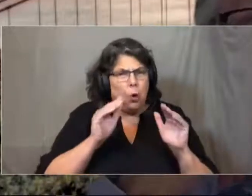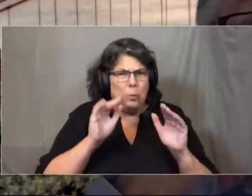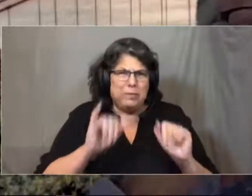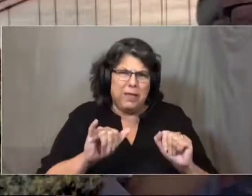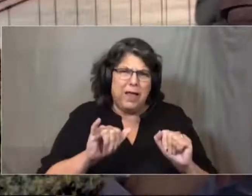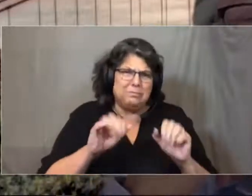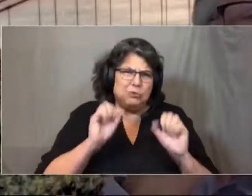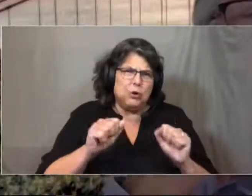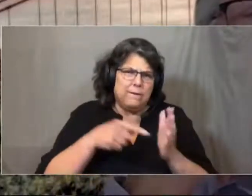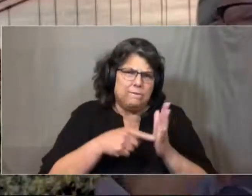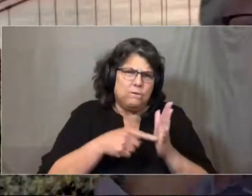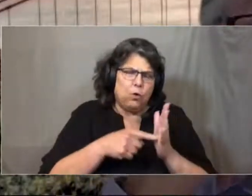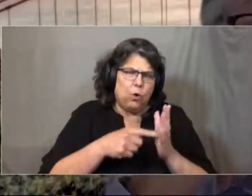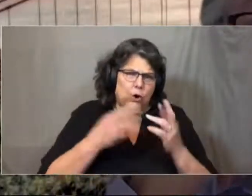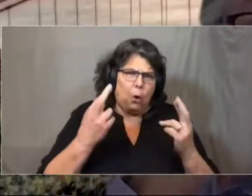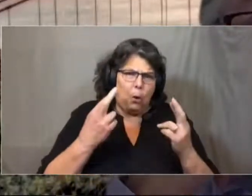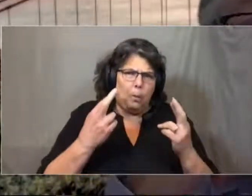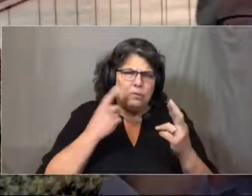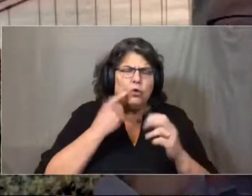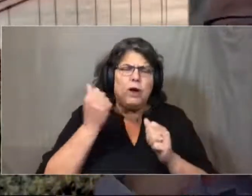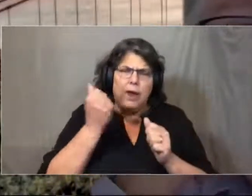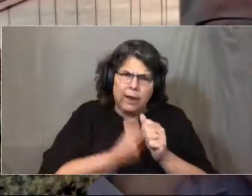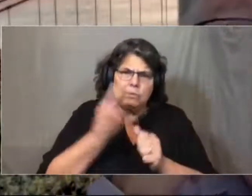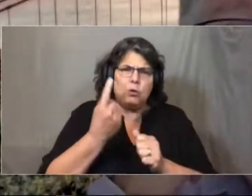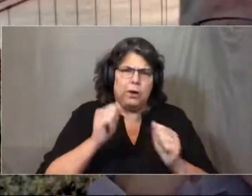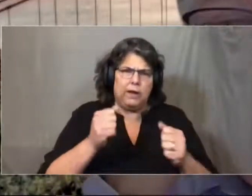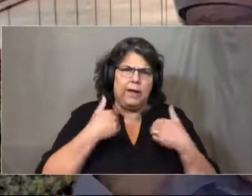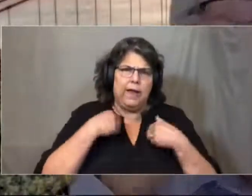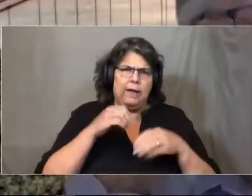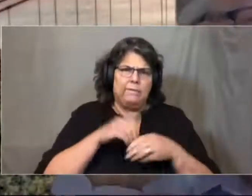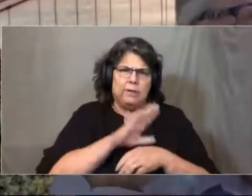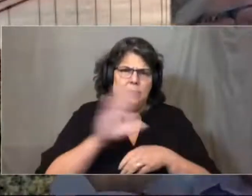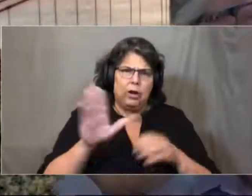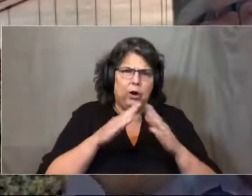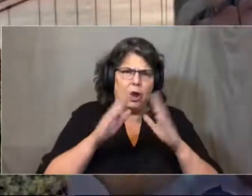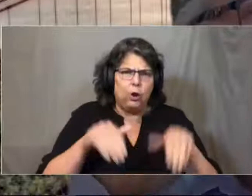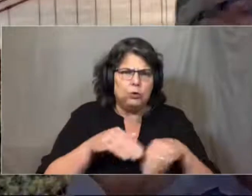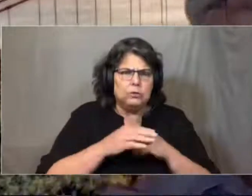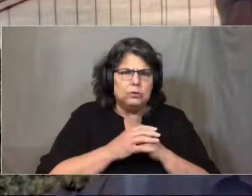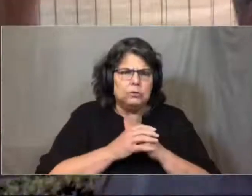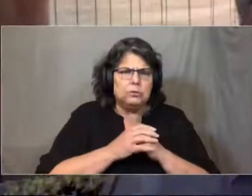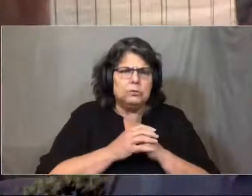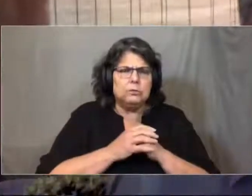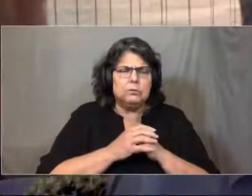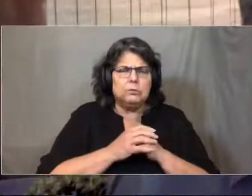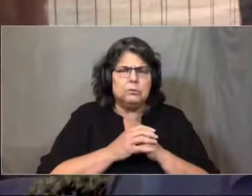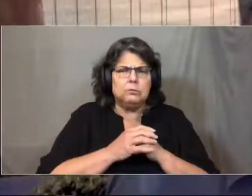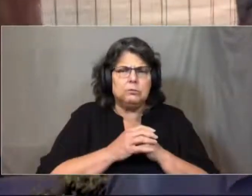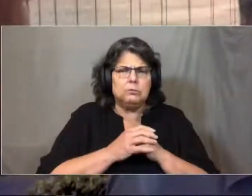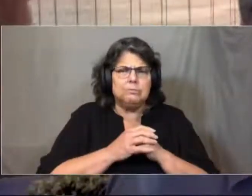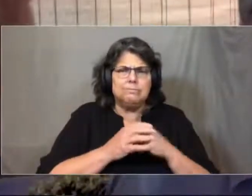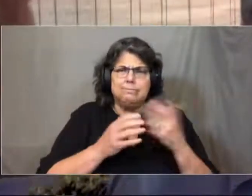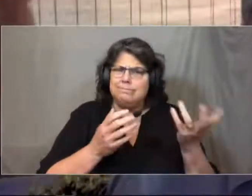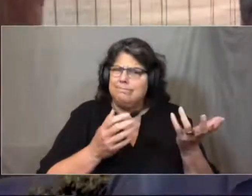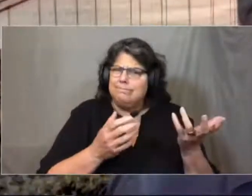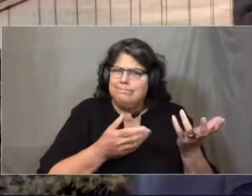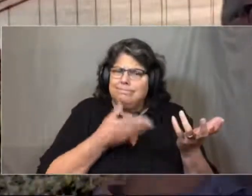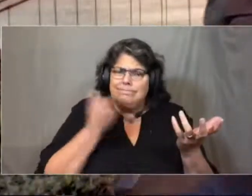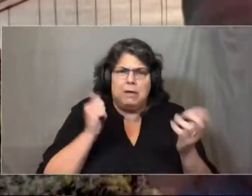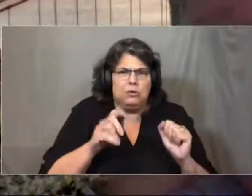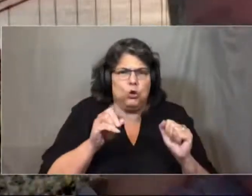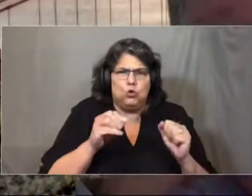these costs, of every household. And we really, this is the best we have to offer this